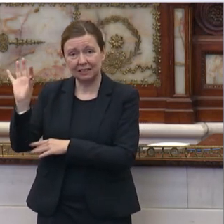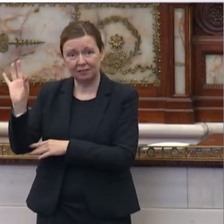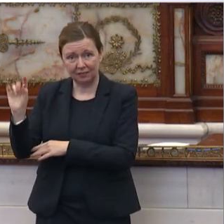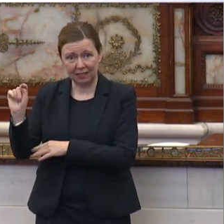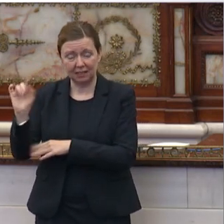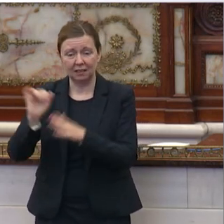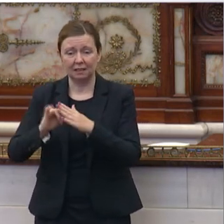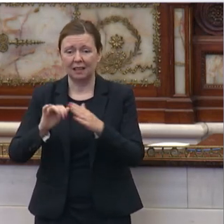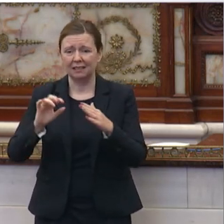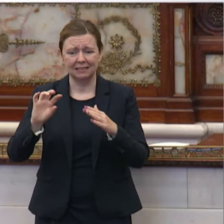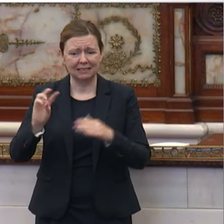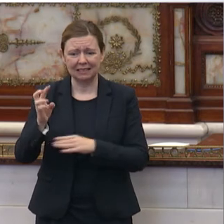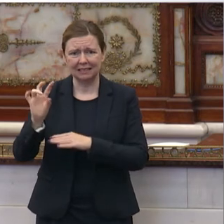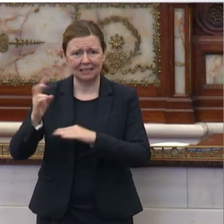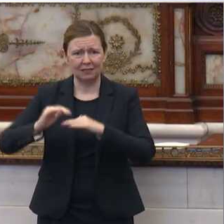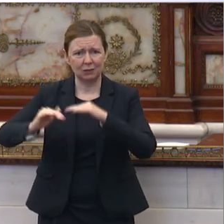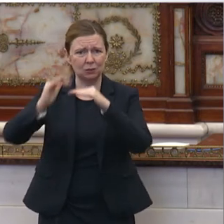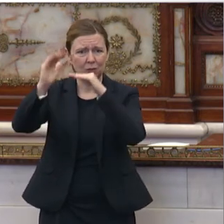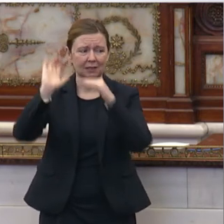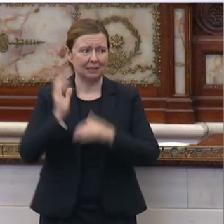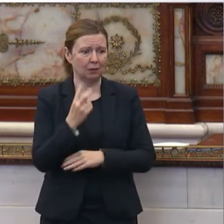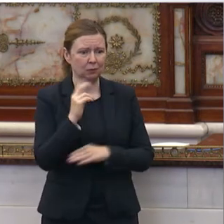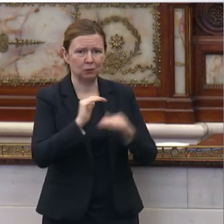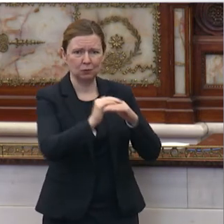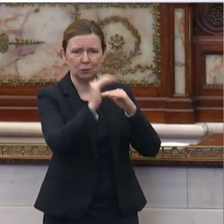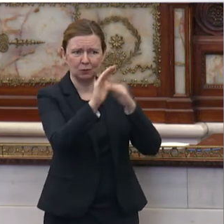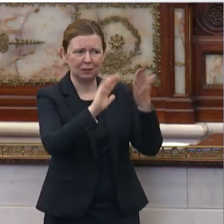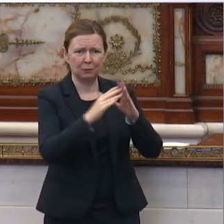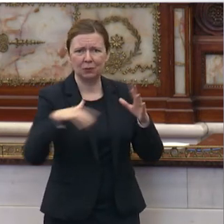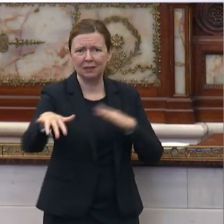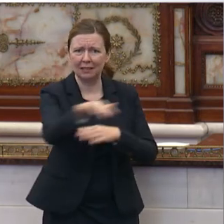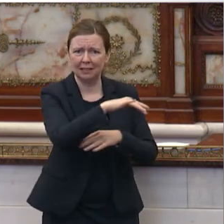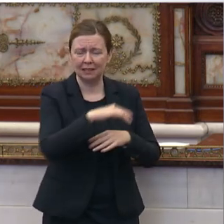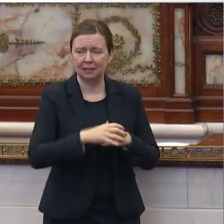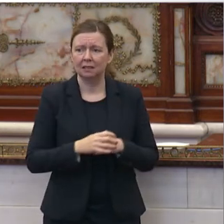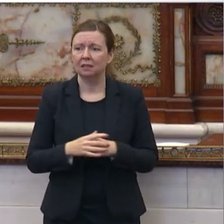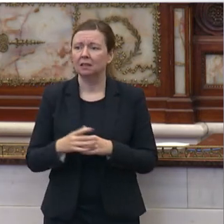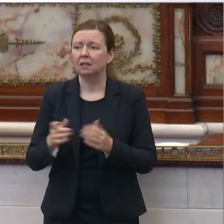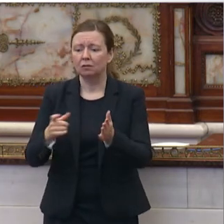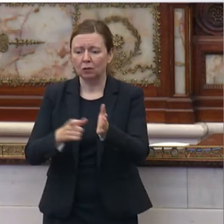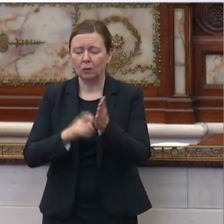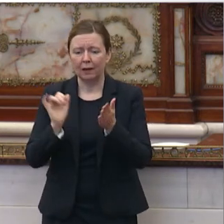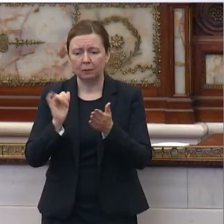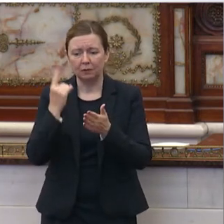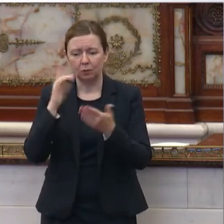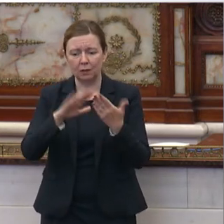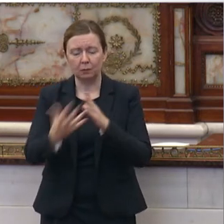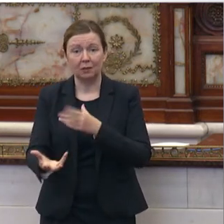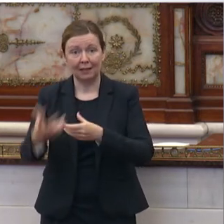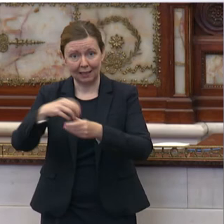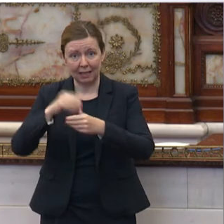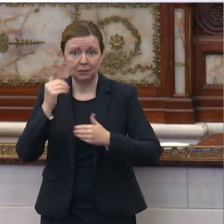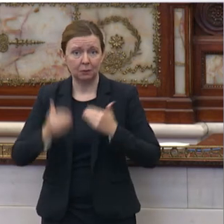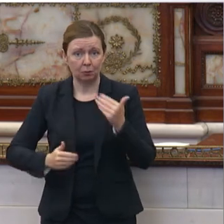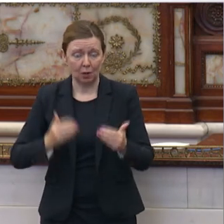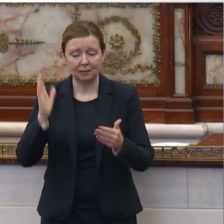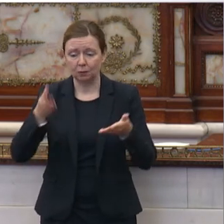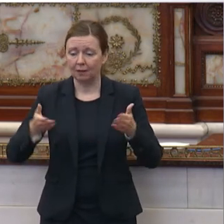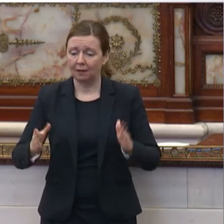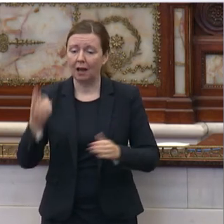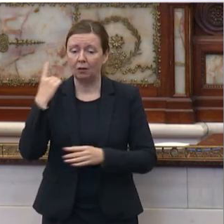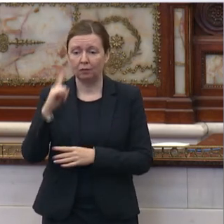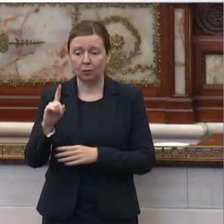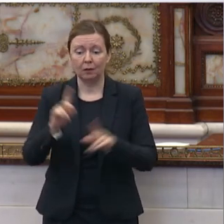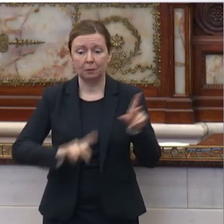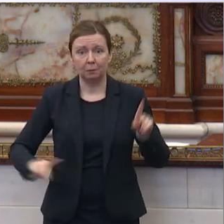stories in many of our two-story communities. Okay, a requirement of a community engagement process would allow for